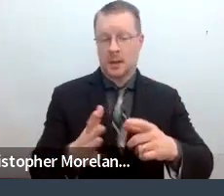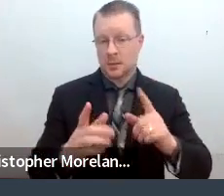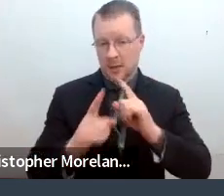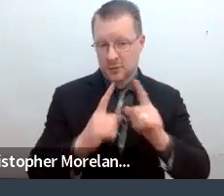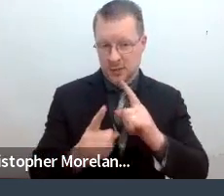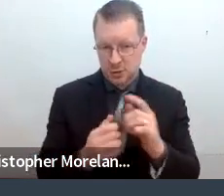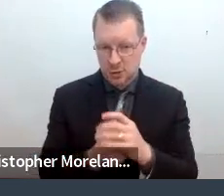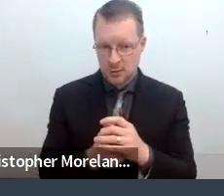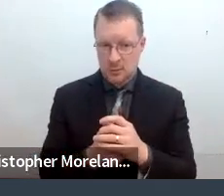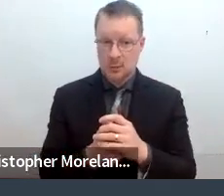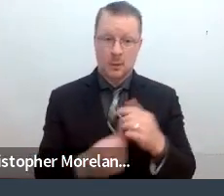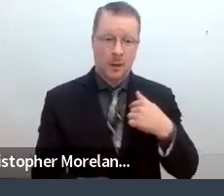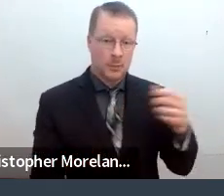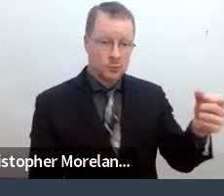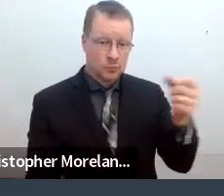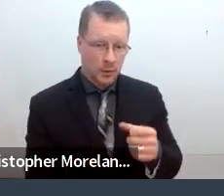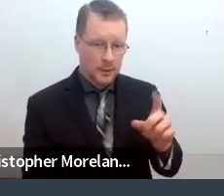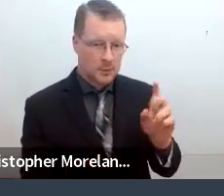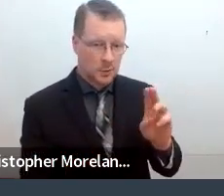and residents.